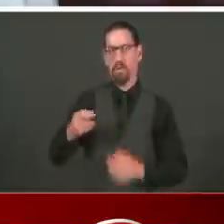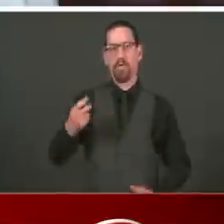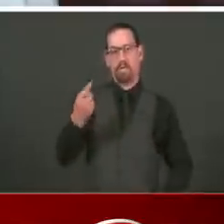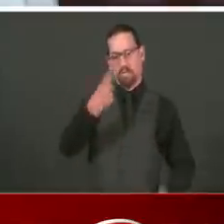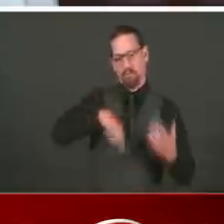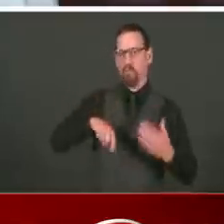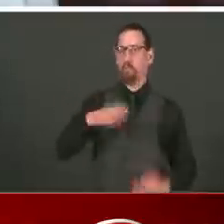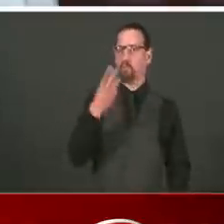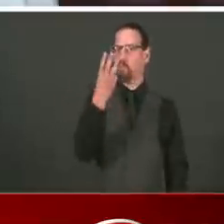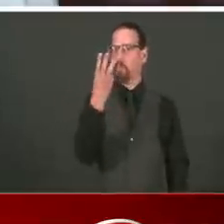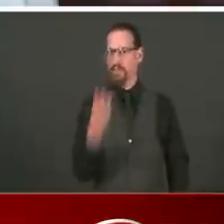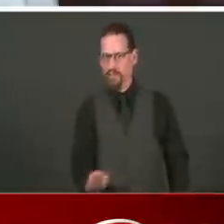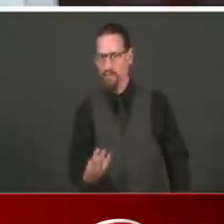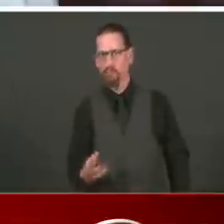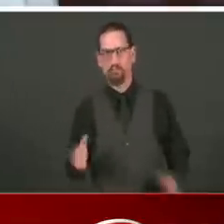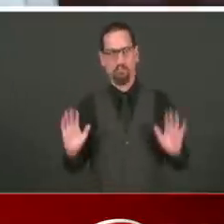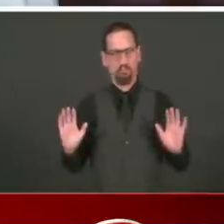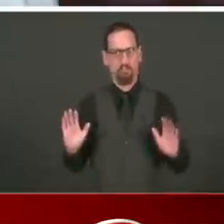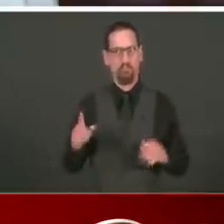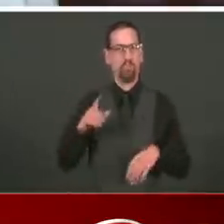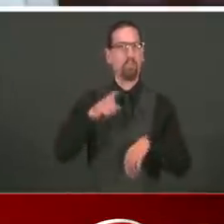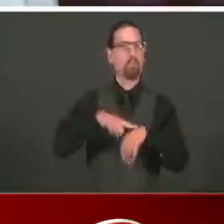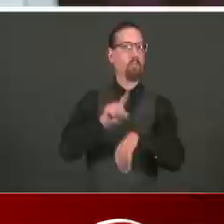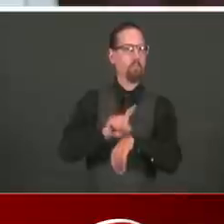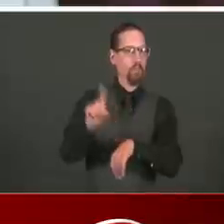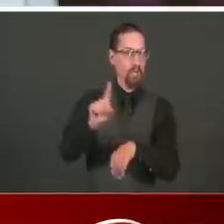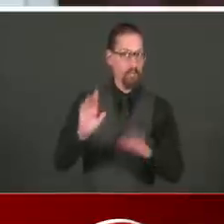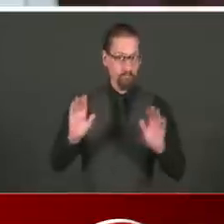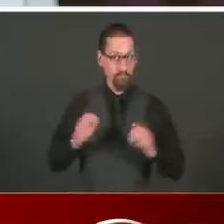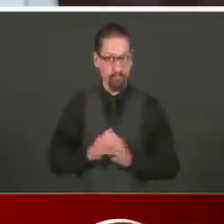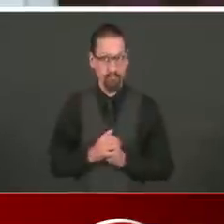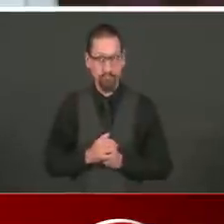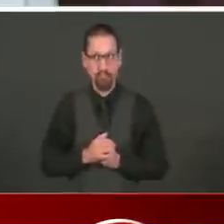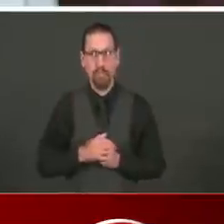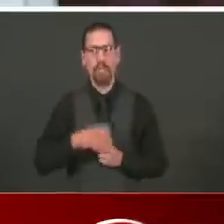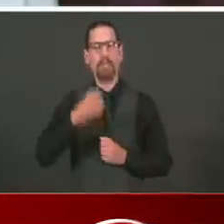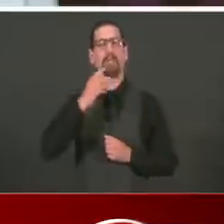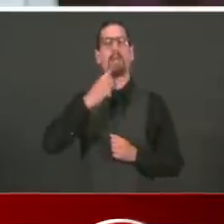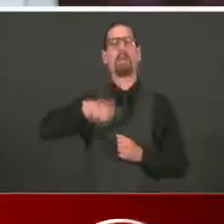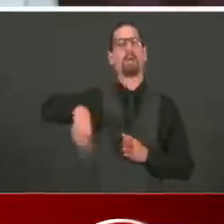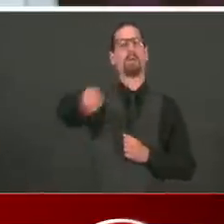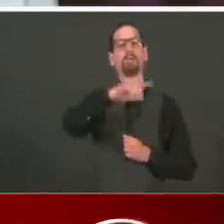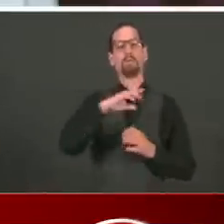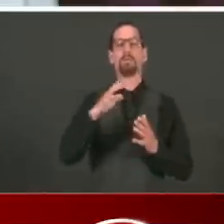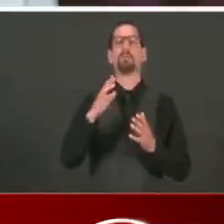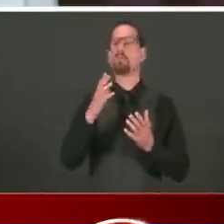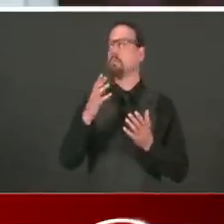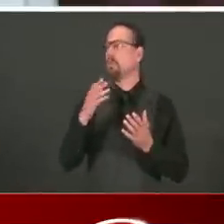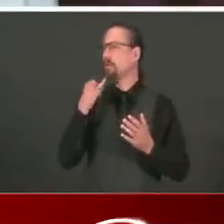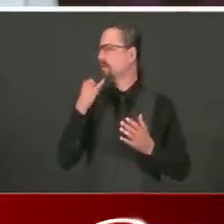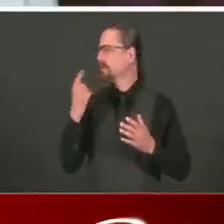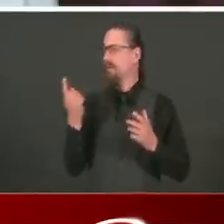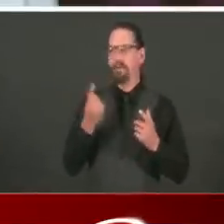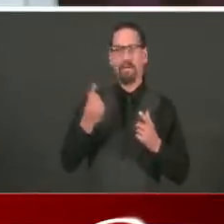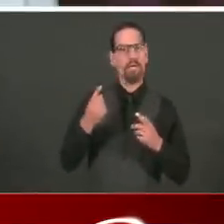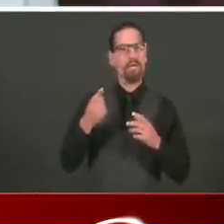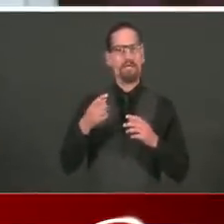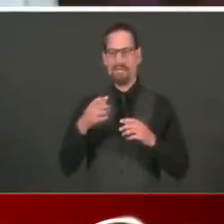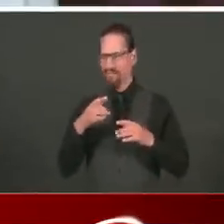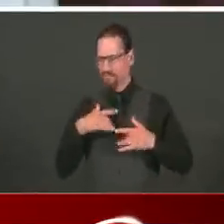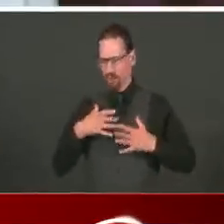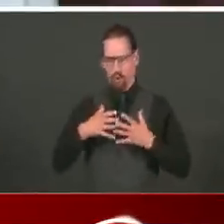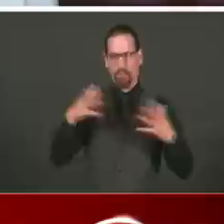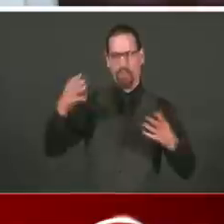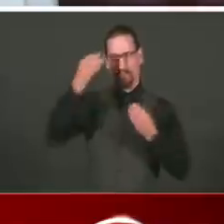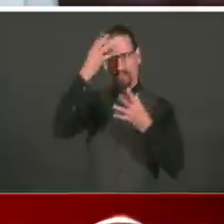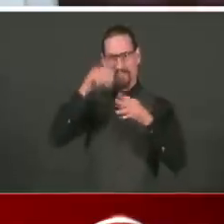every Wednesday, 1 o'clock. I'm sure there are going to be weeks where we can't fit everything into one day, particularly as we